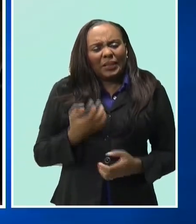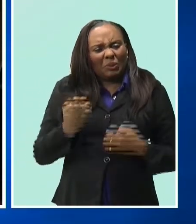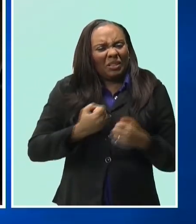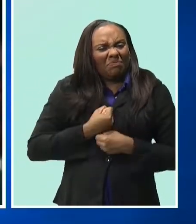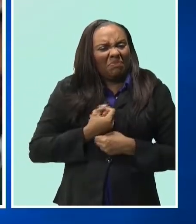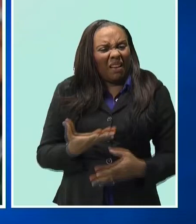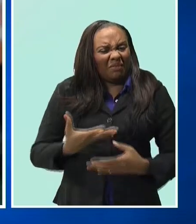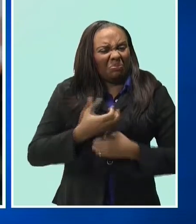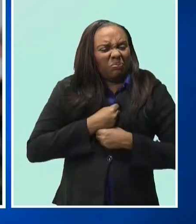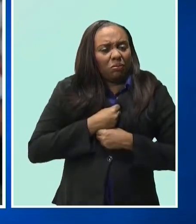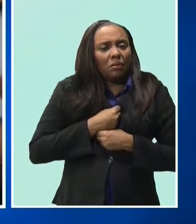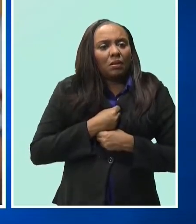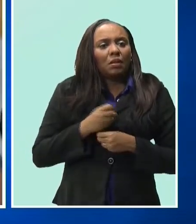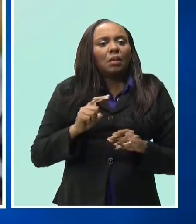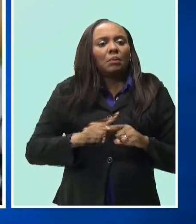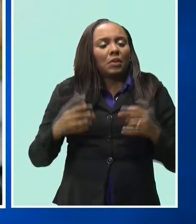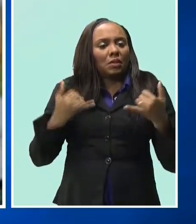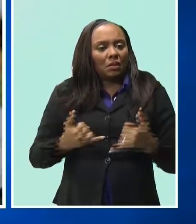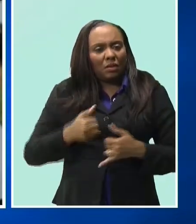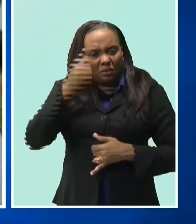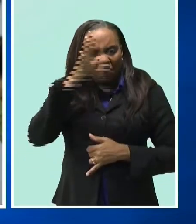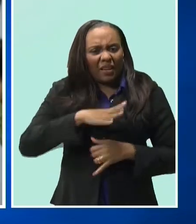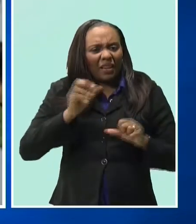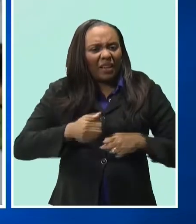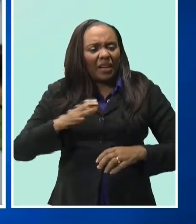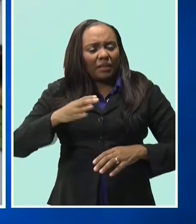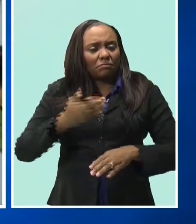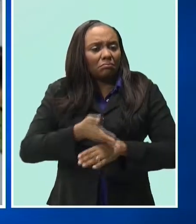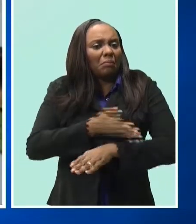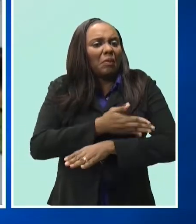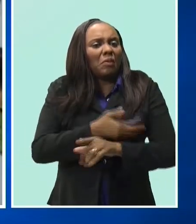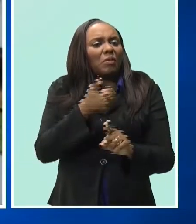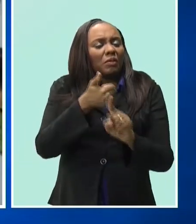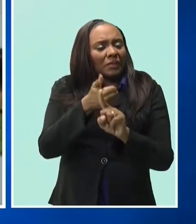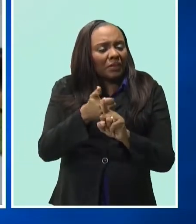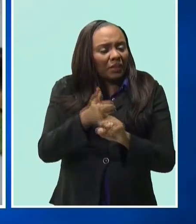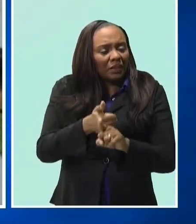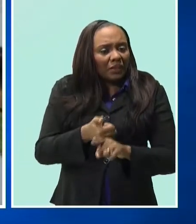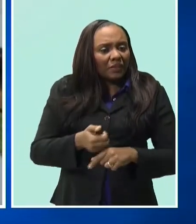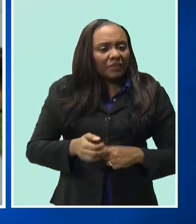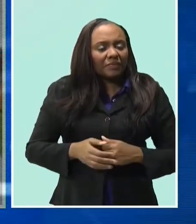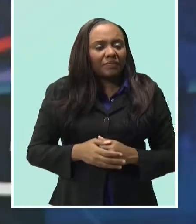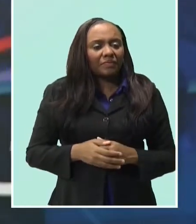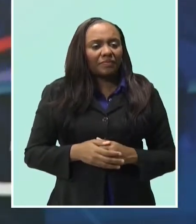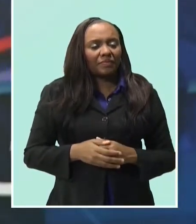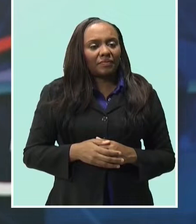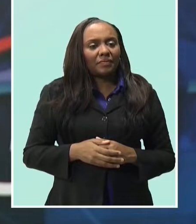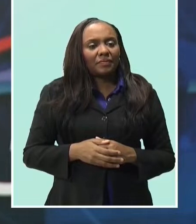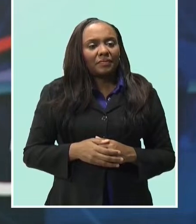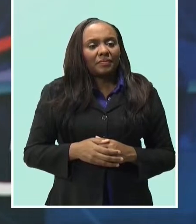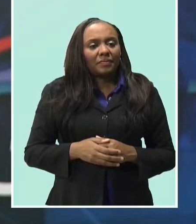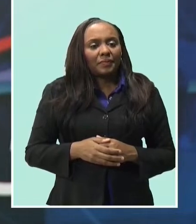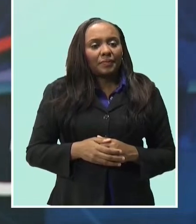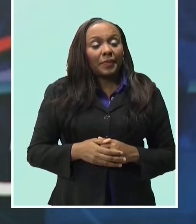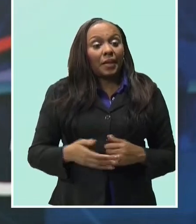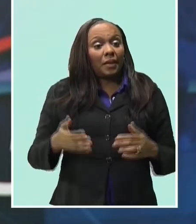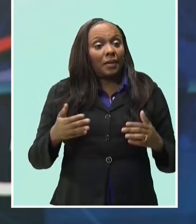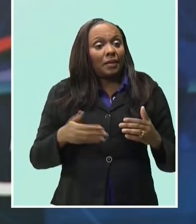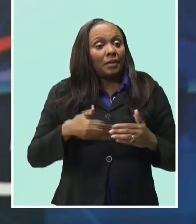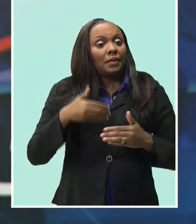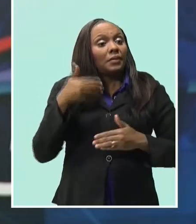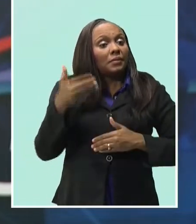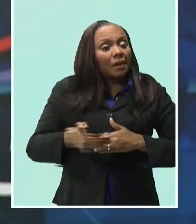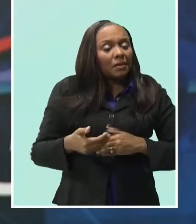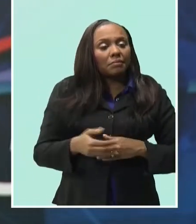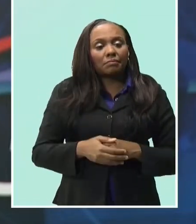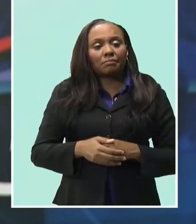work on this deficit and improve themselves. Sharika Griffith, CBC News. Thanks, Sharika. Well, still to